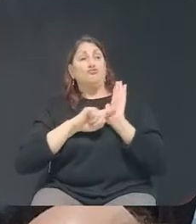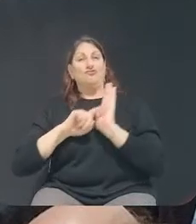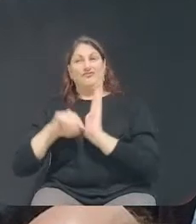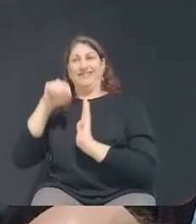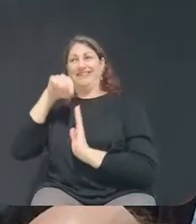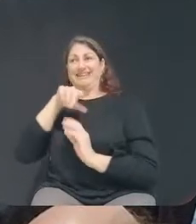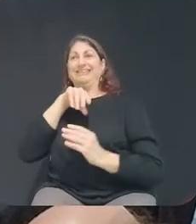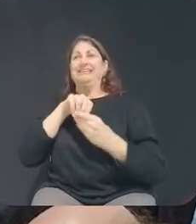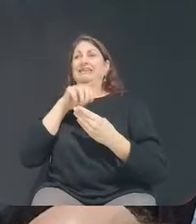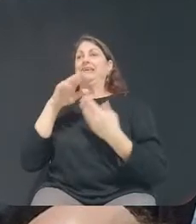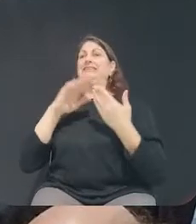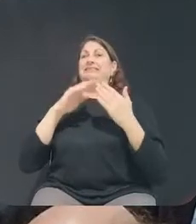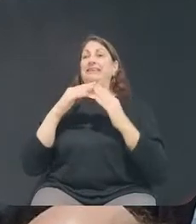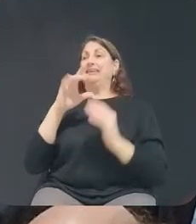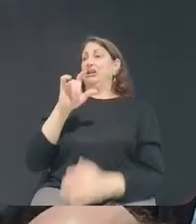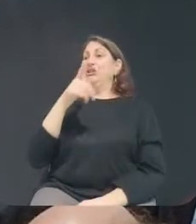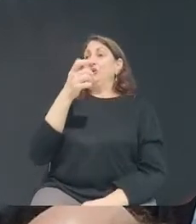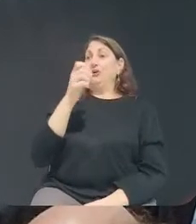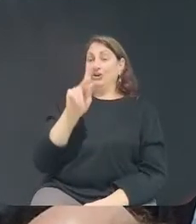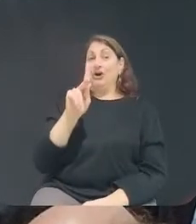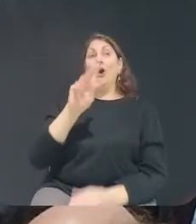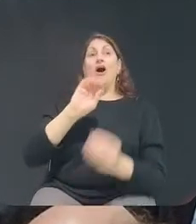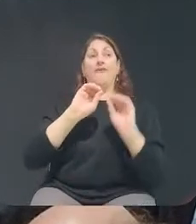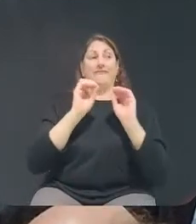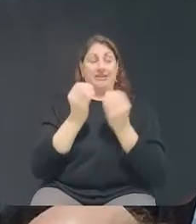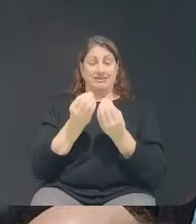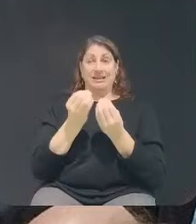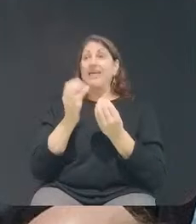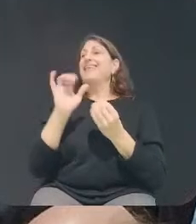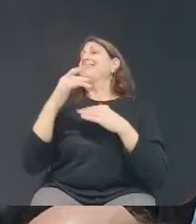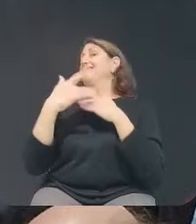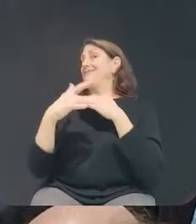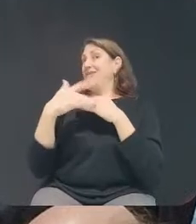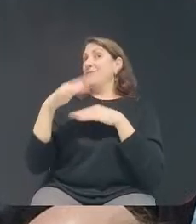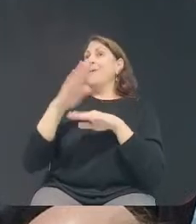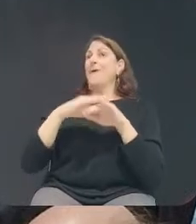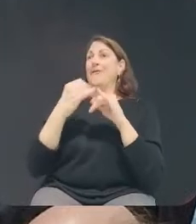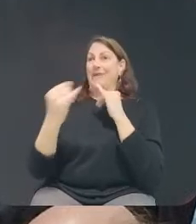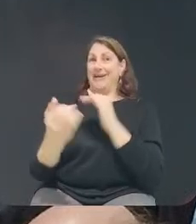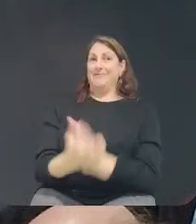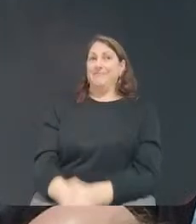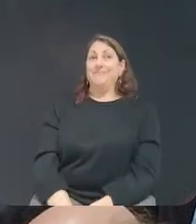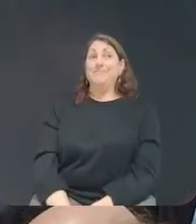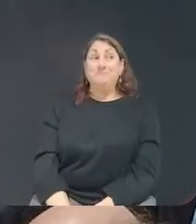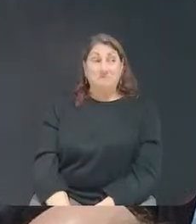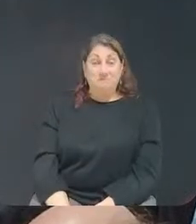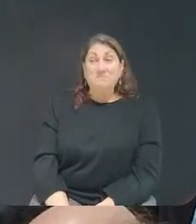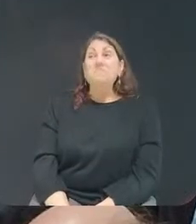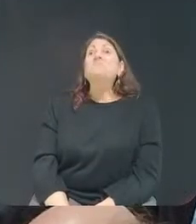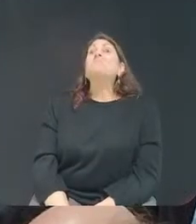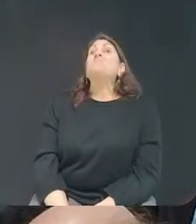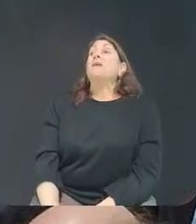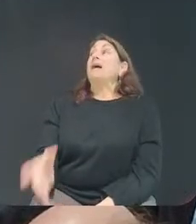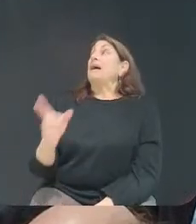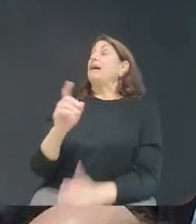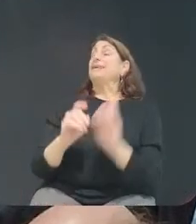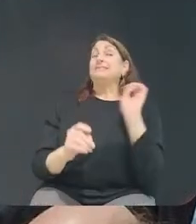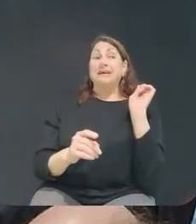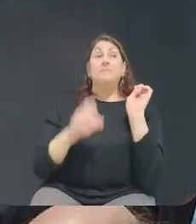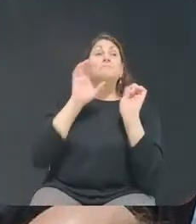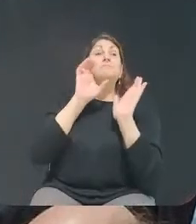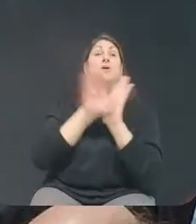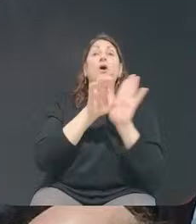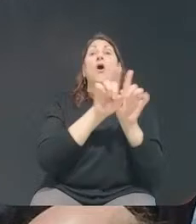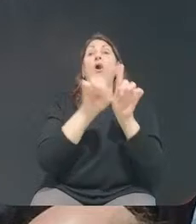in the city clerk's office legislative database, which is available online. And on this image is also